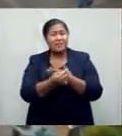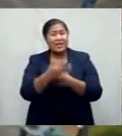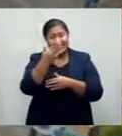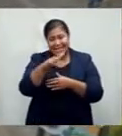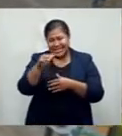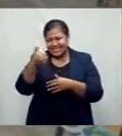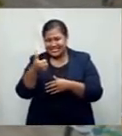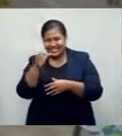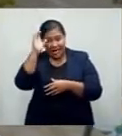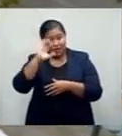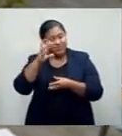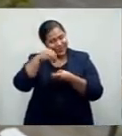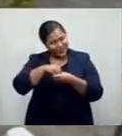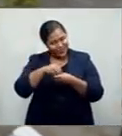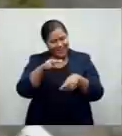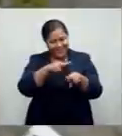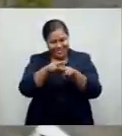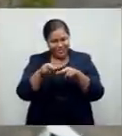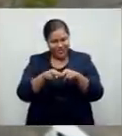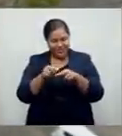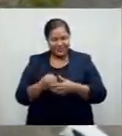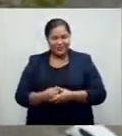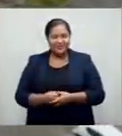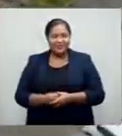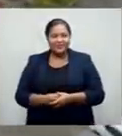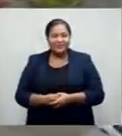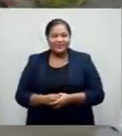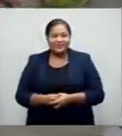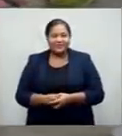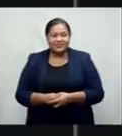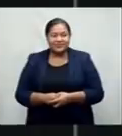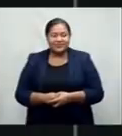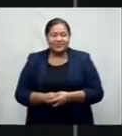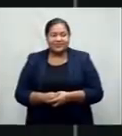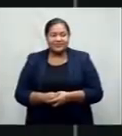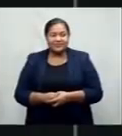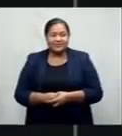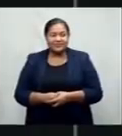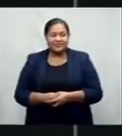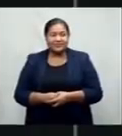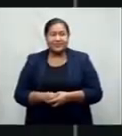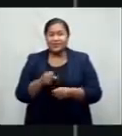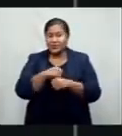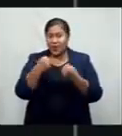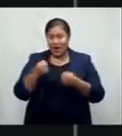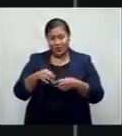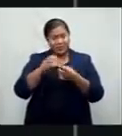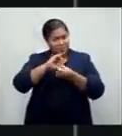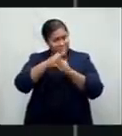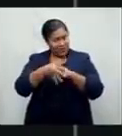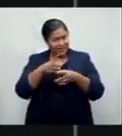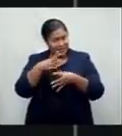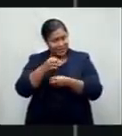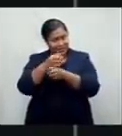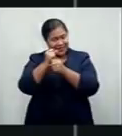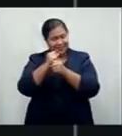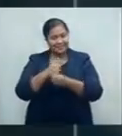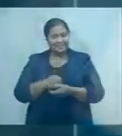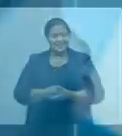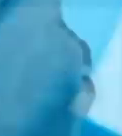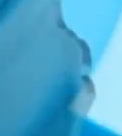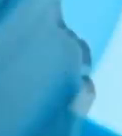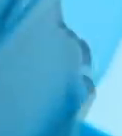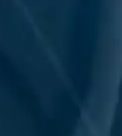countries, including Fiji. Christiana Uluwai, FBC News. And to our latest COVID-19 update.